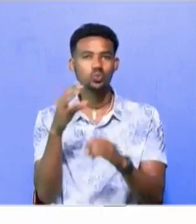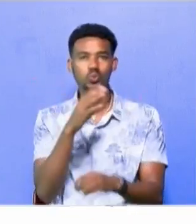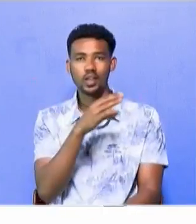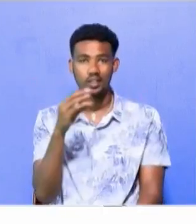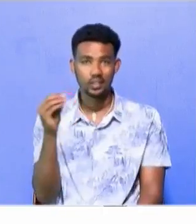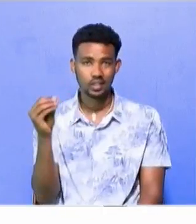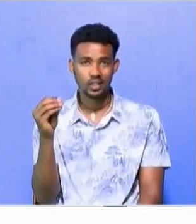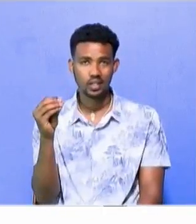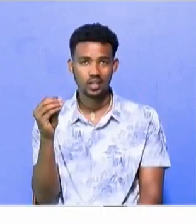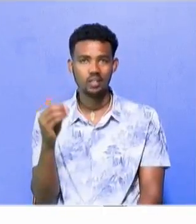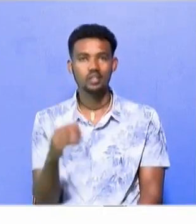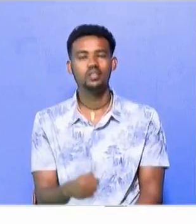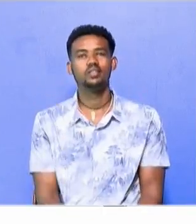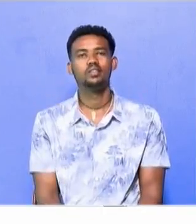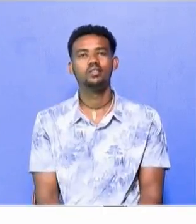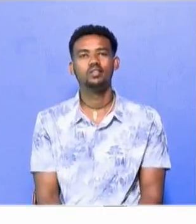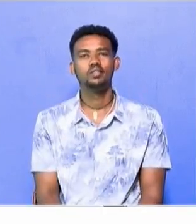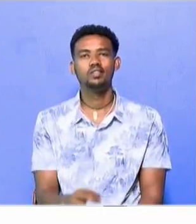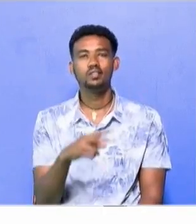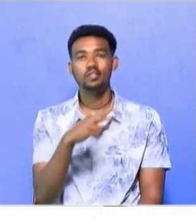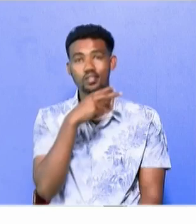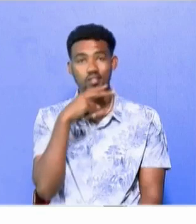and also verb to have.